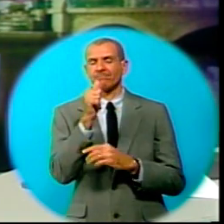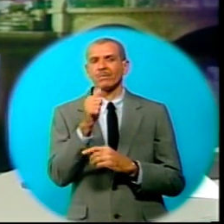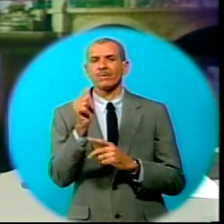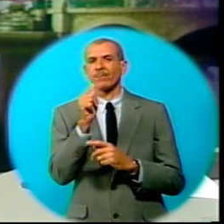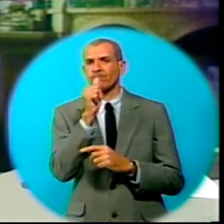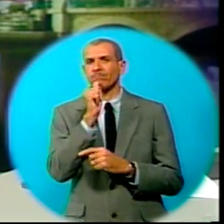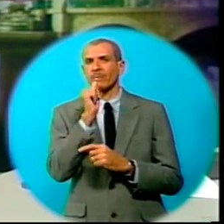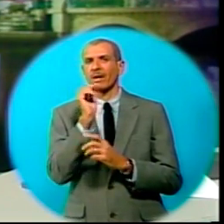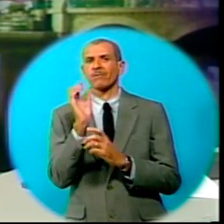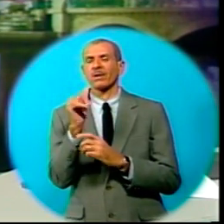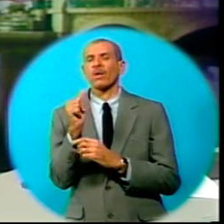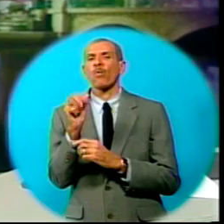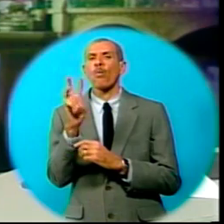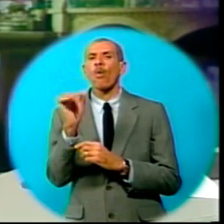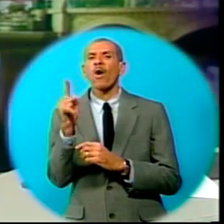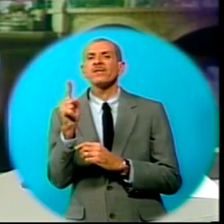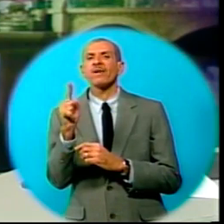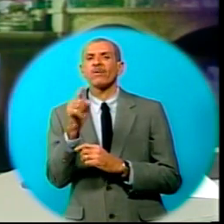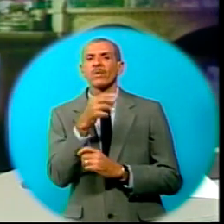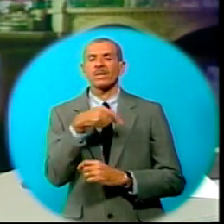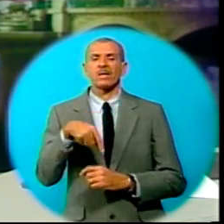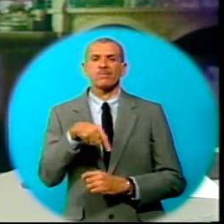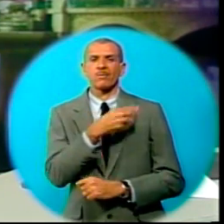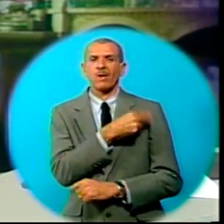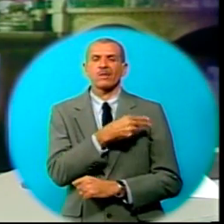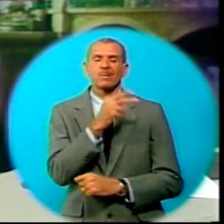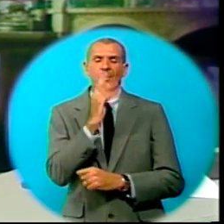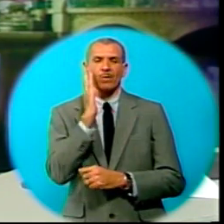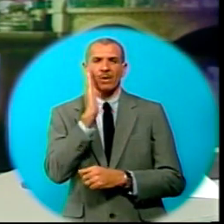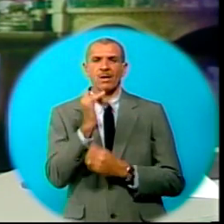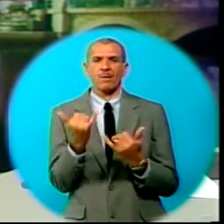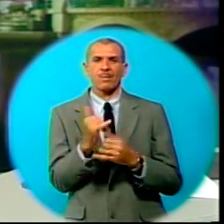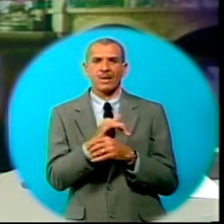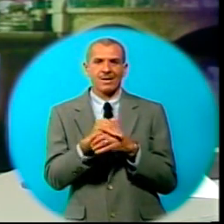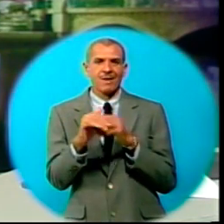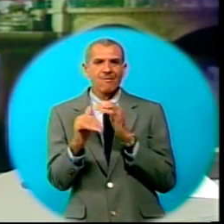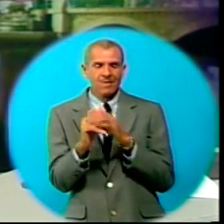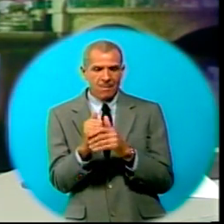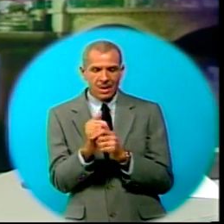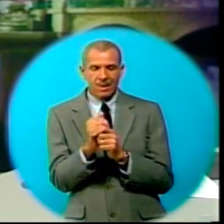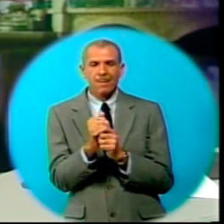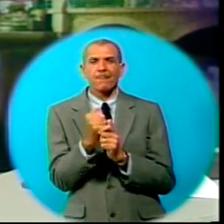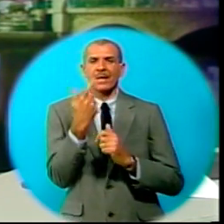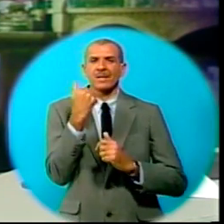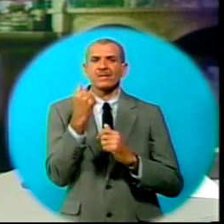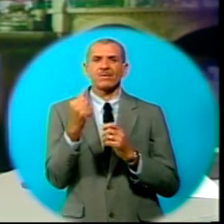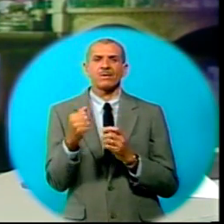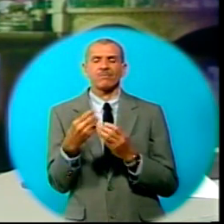have Barbados reflected more in what we need.